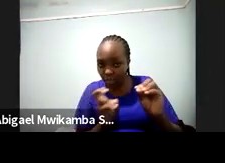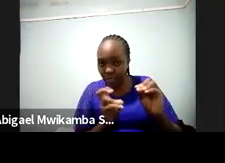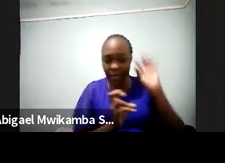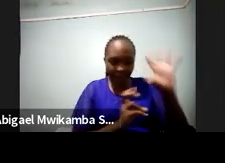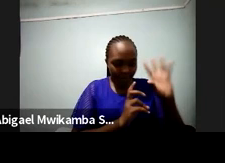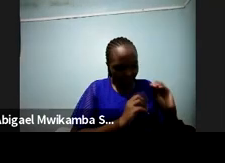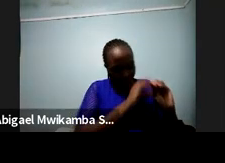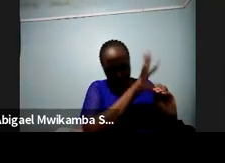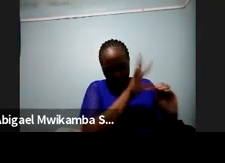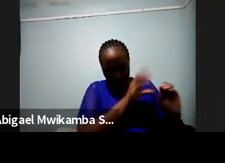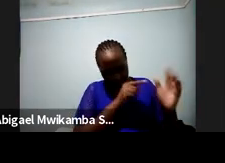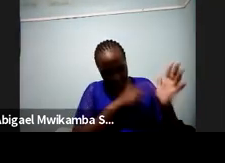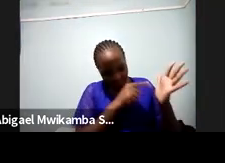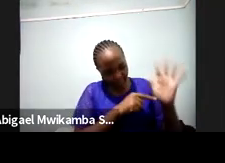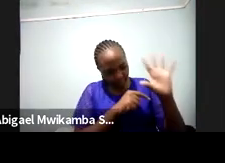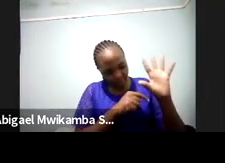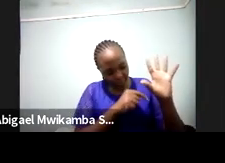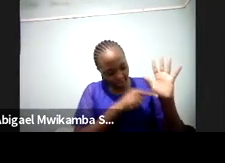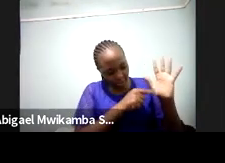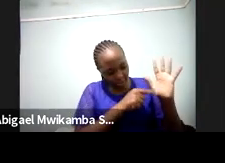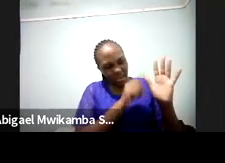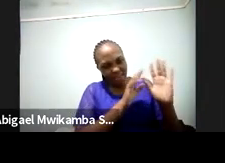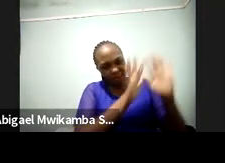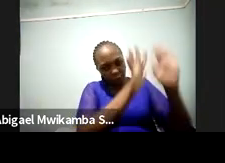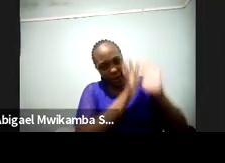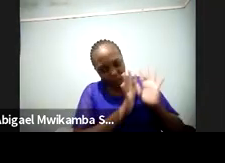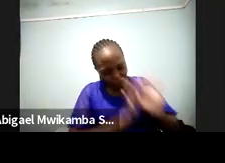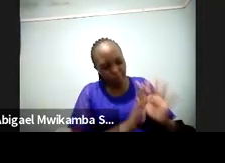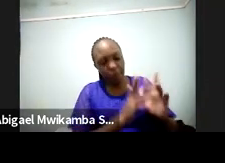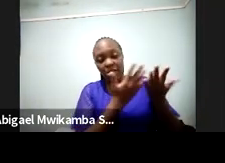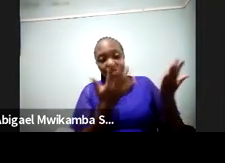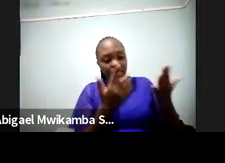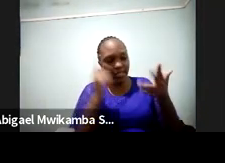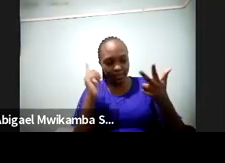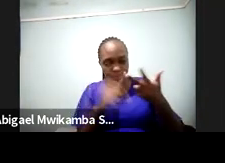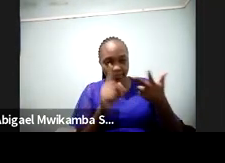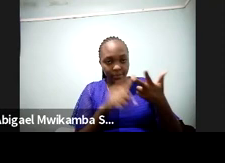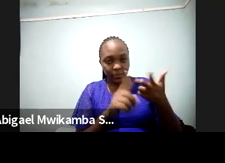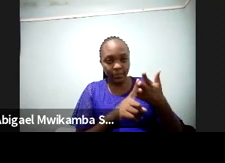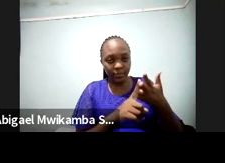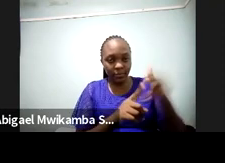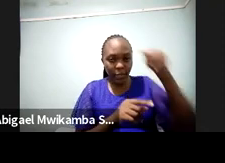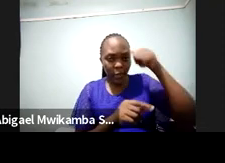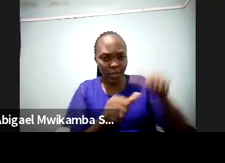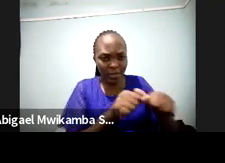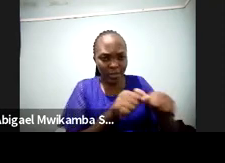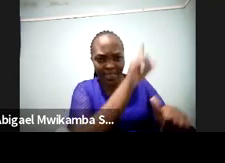future. That's rule number 1. So the third thing I've told you to write down, I told you value for money, I told you